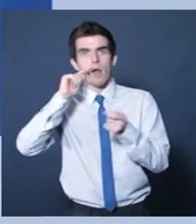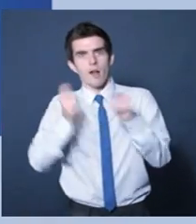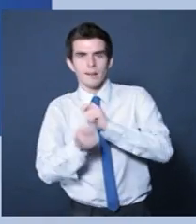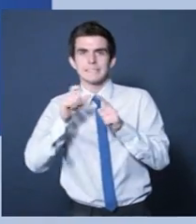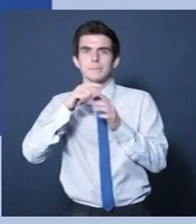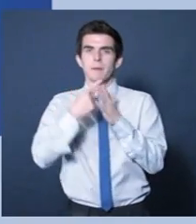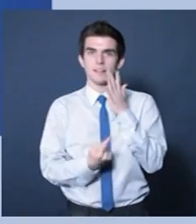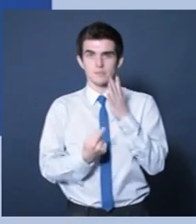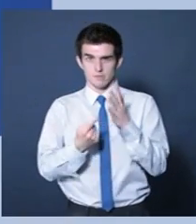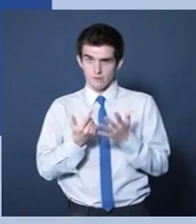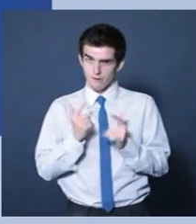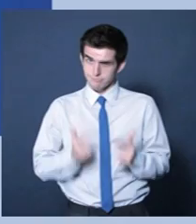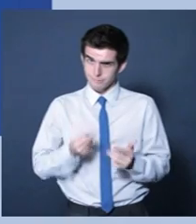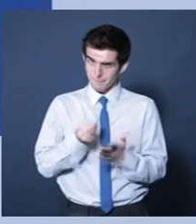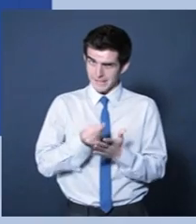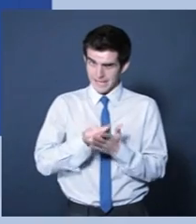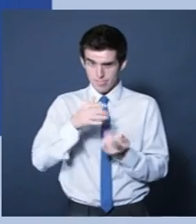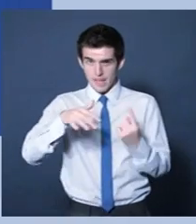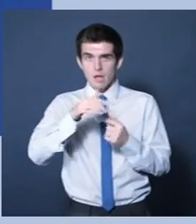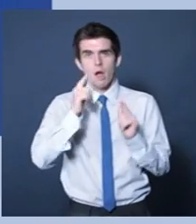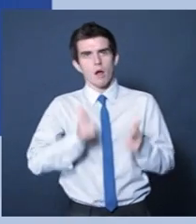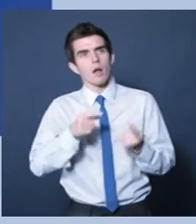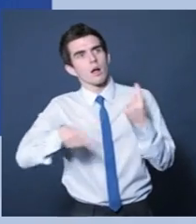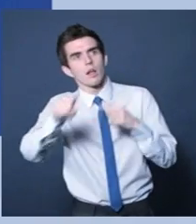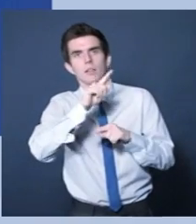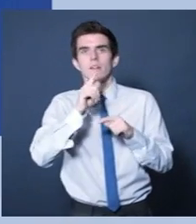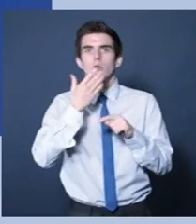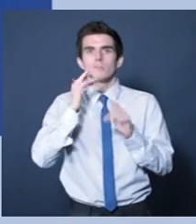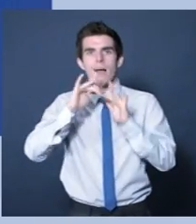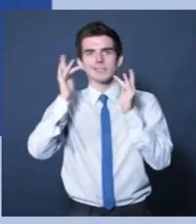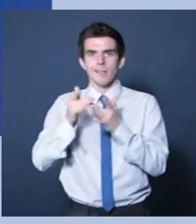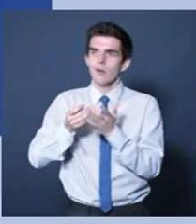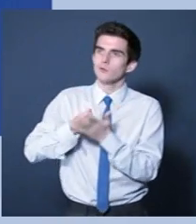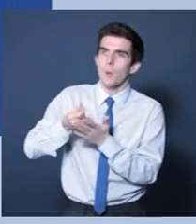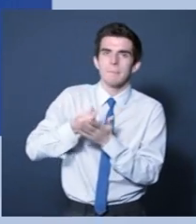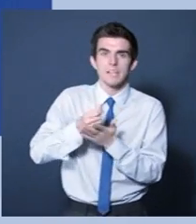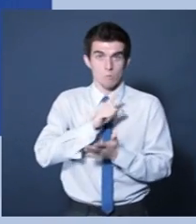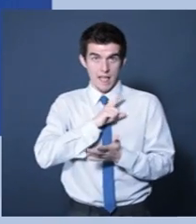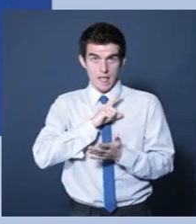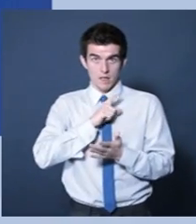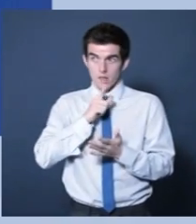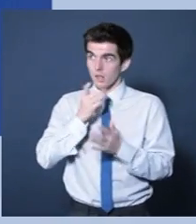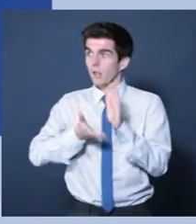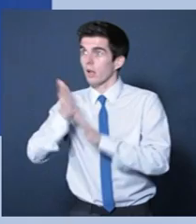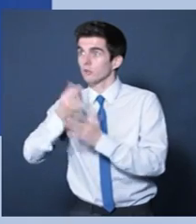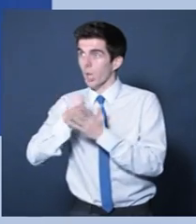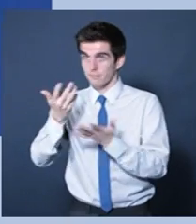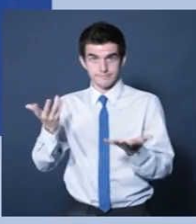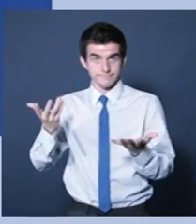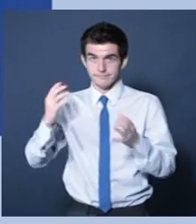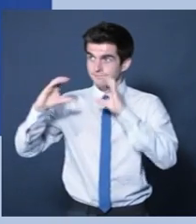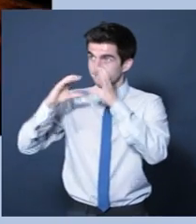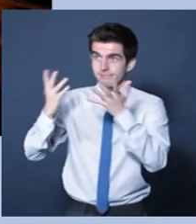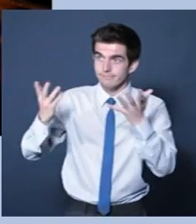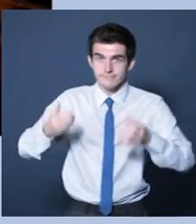often disabled people who do shopping online a lot because they can't physically get out to the stores. So in a way, it's more important to